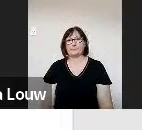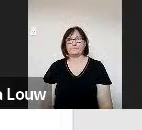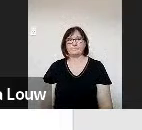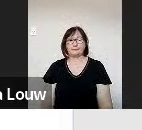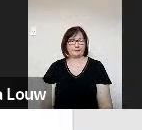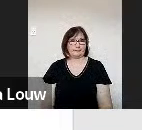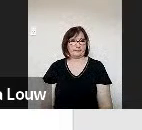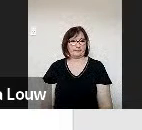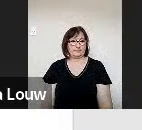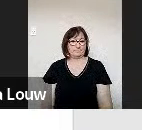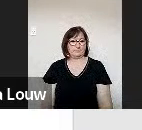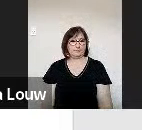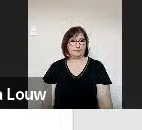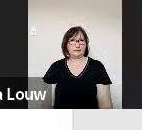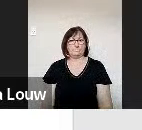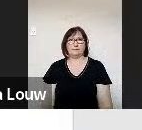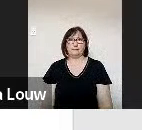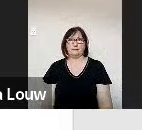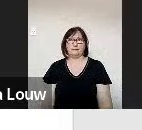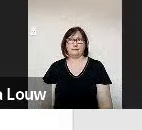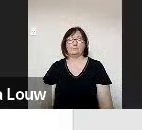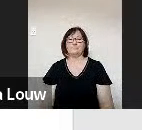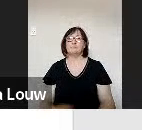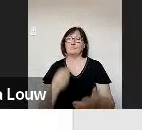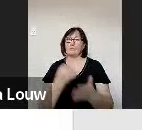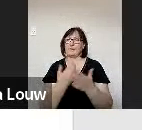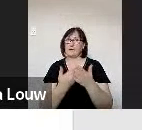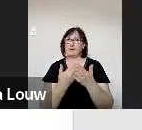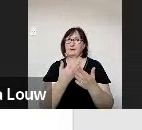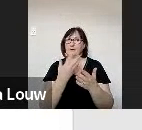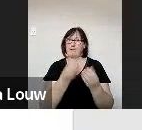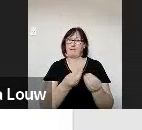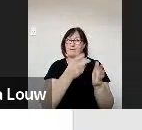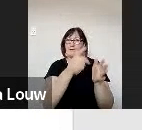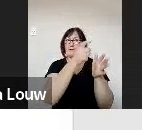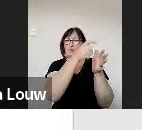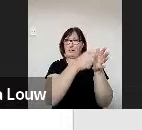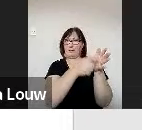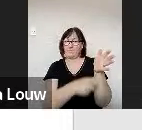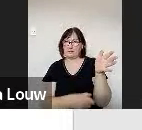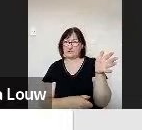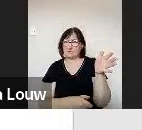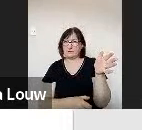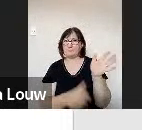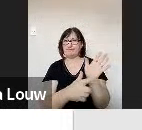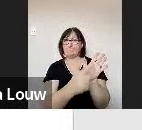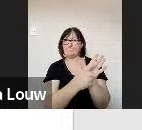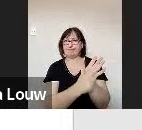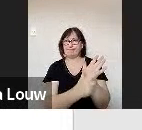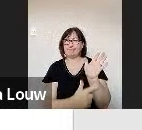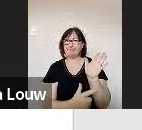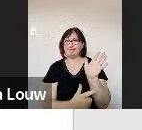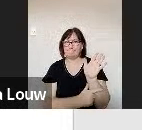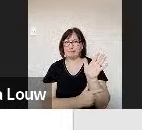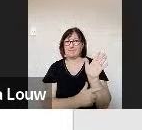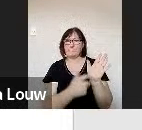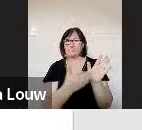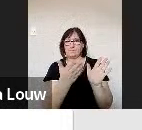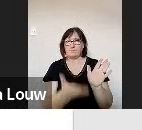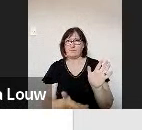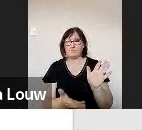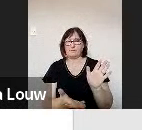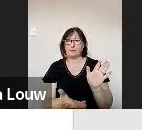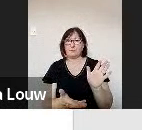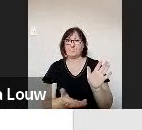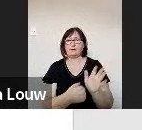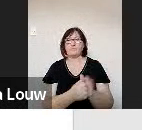Ladies and gentlemen, there you have it, a list of our legislation that we normally use in the performance of